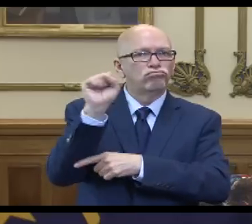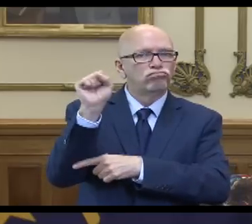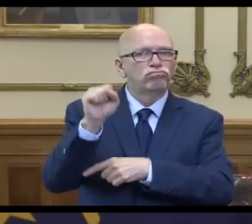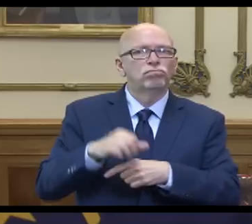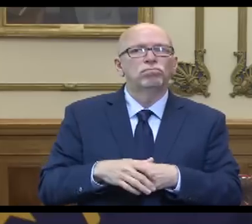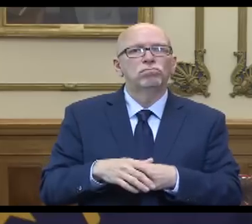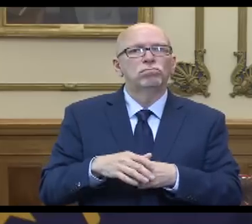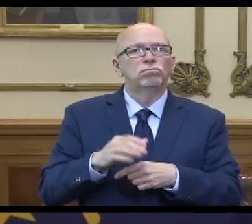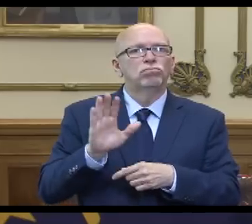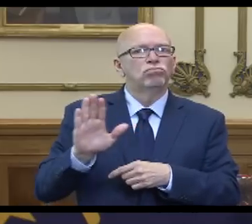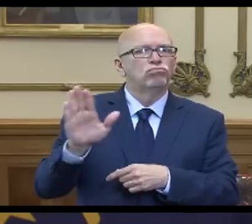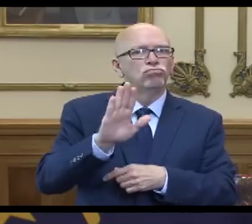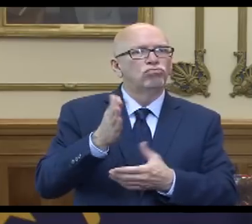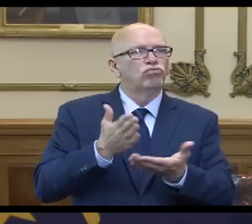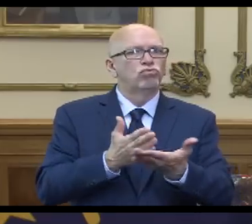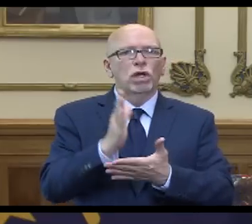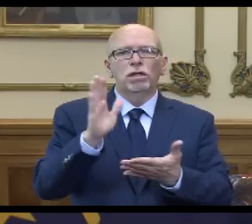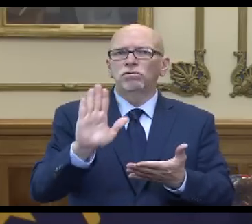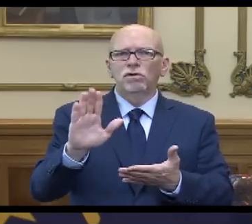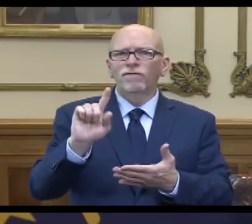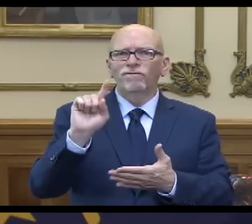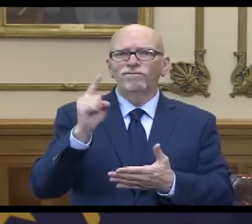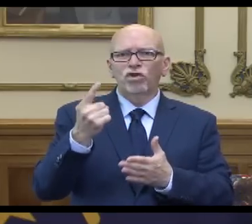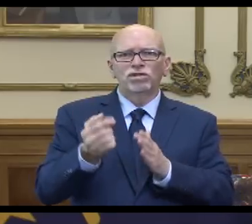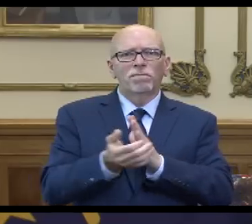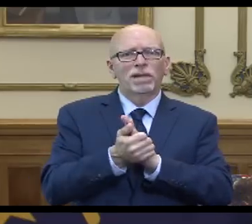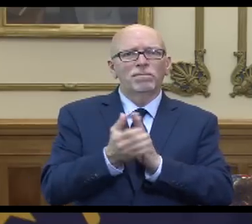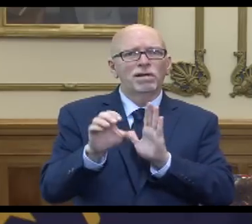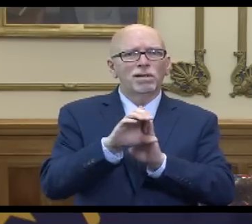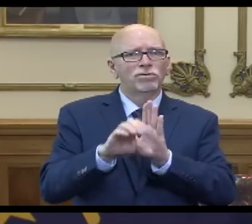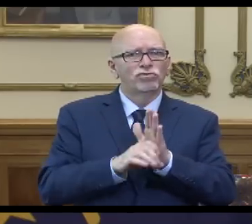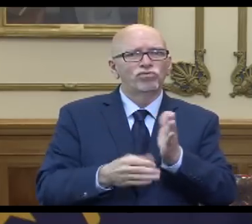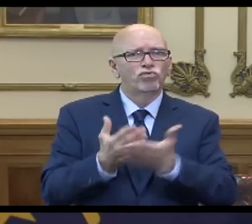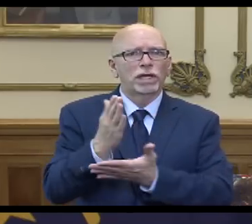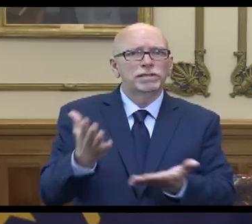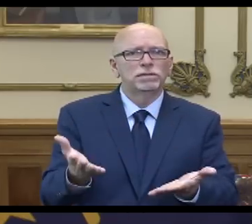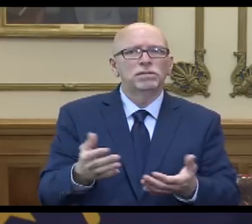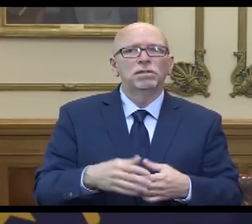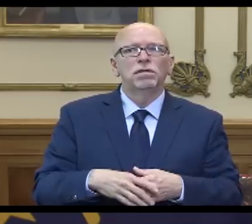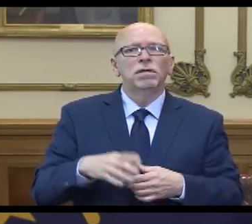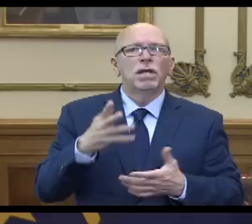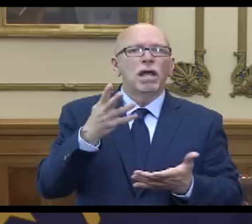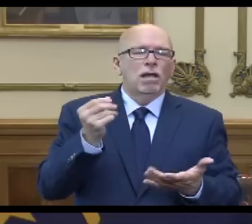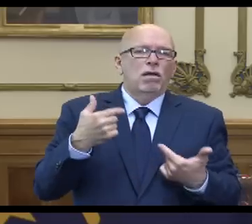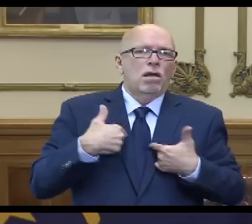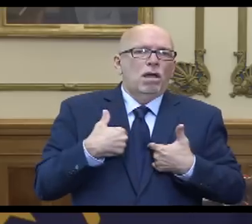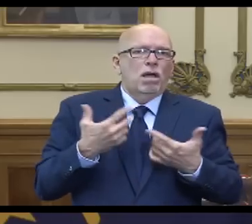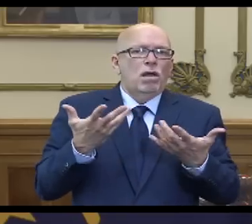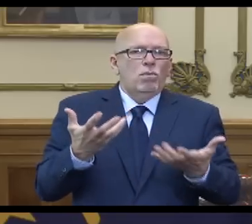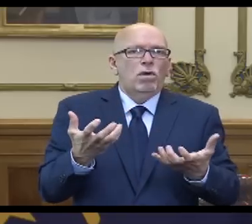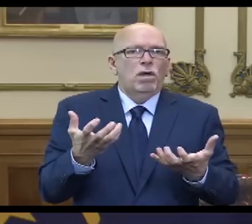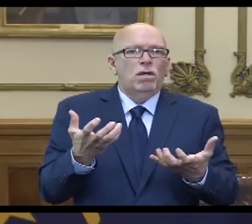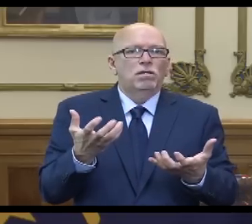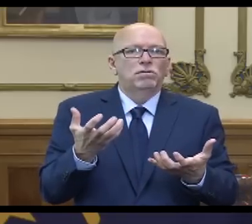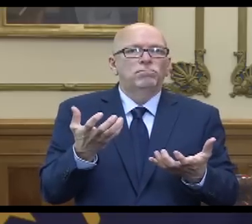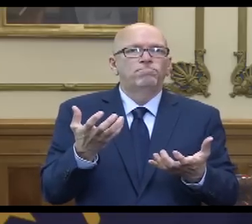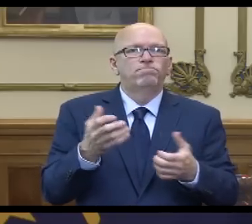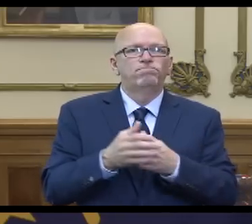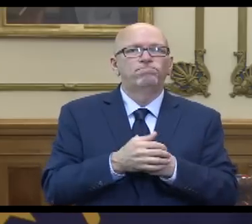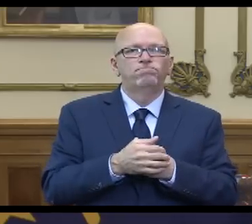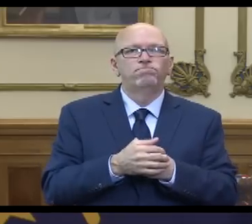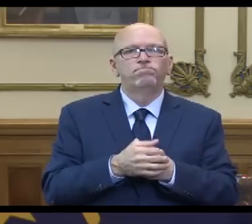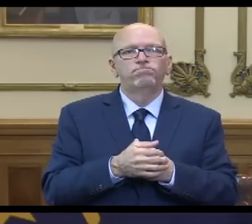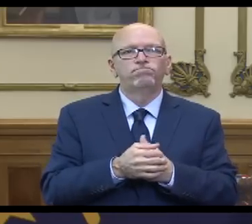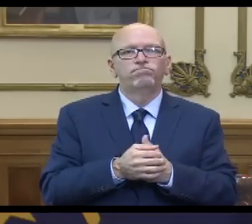and expressions. This is their First Amendment right. And I want to